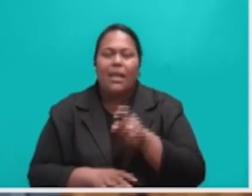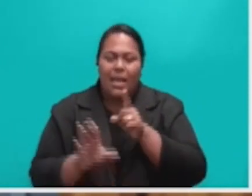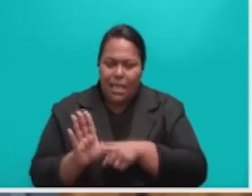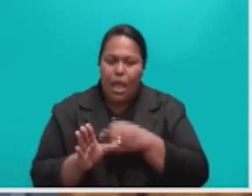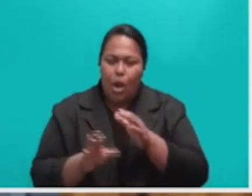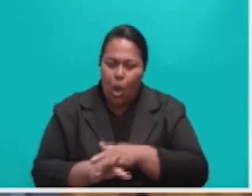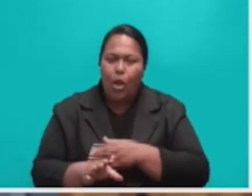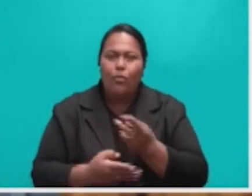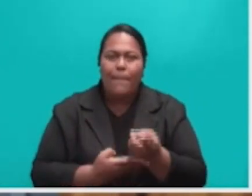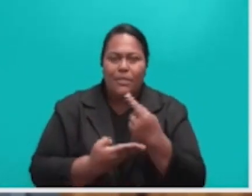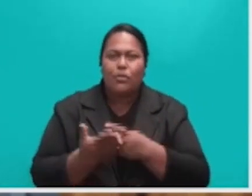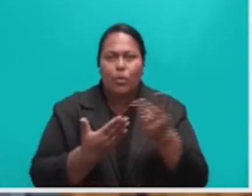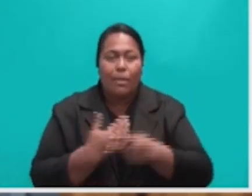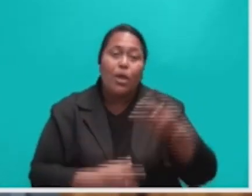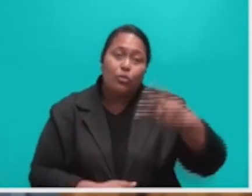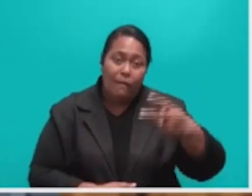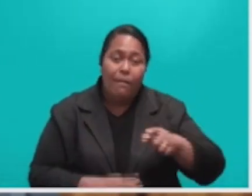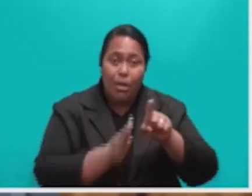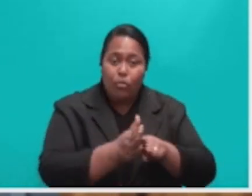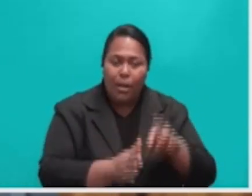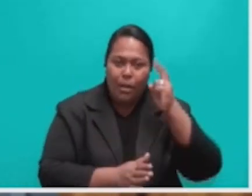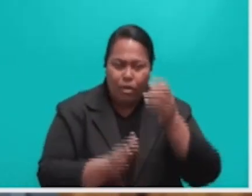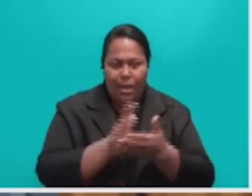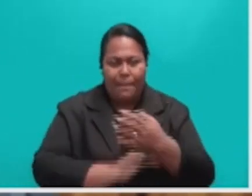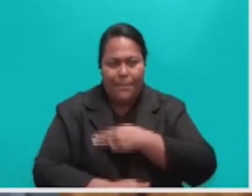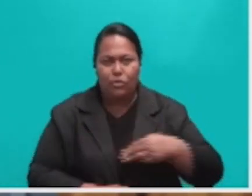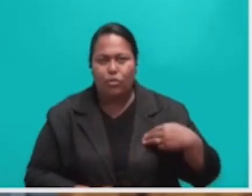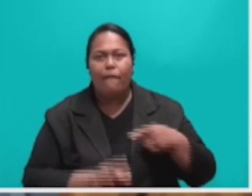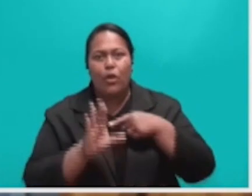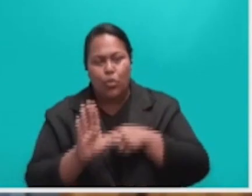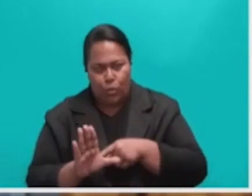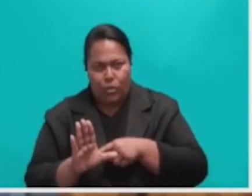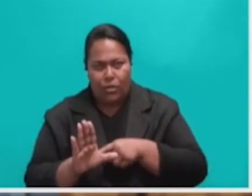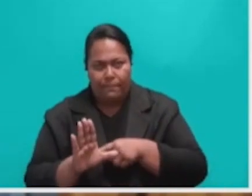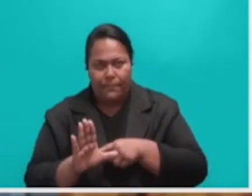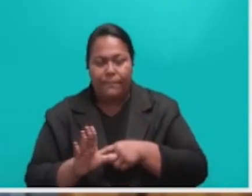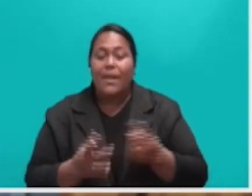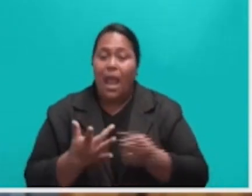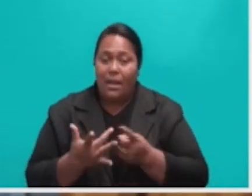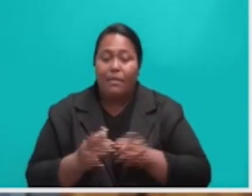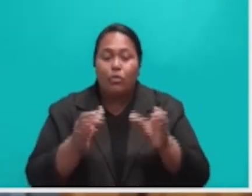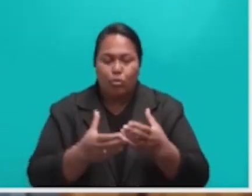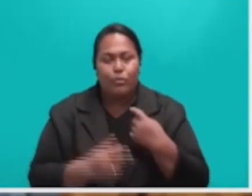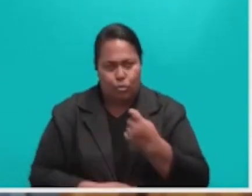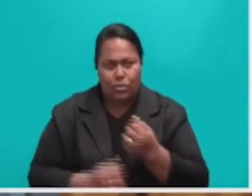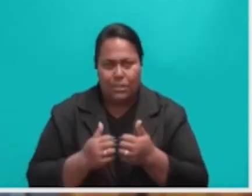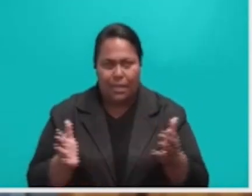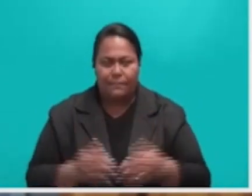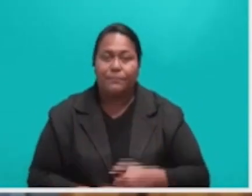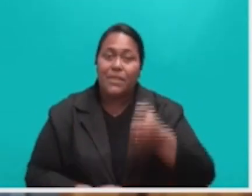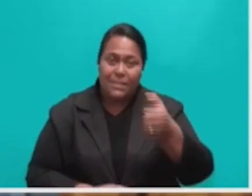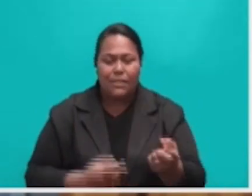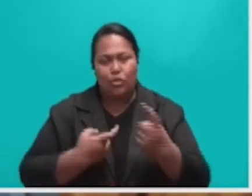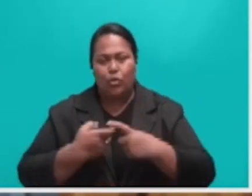from Lotoka have been trained under Ministry of Youth program Seeds of Success, and another batch is ready to start. 6